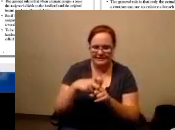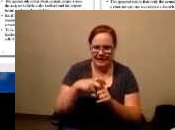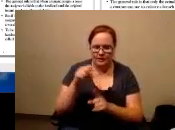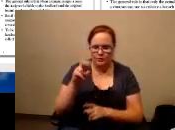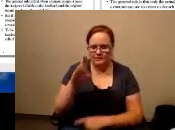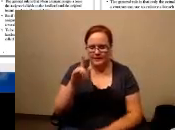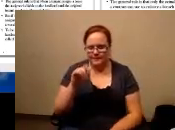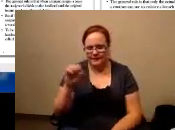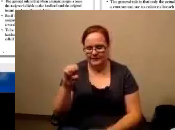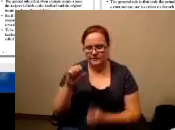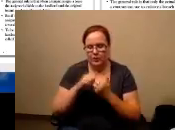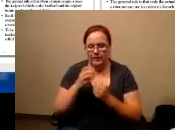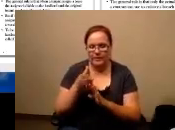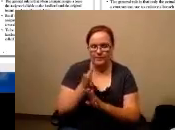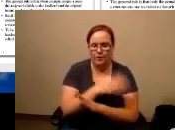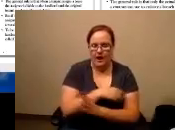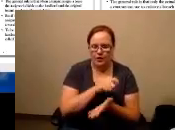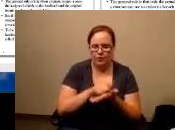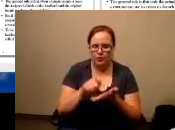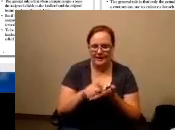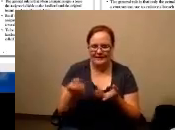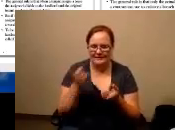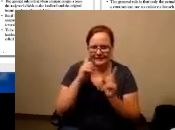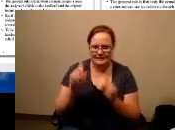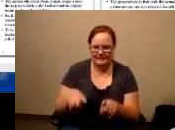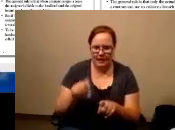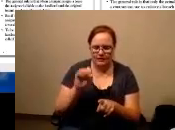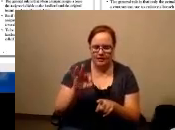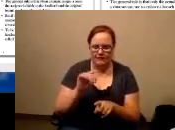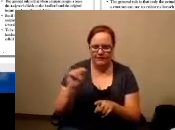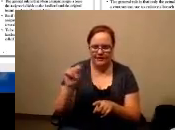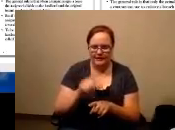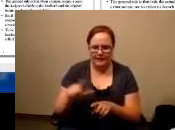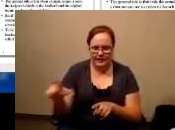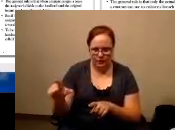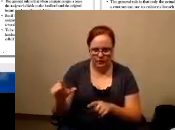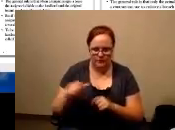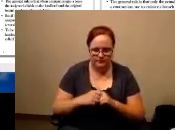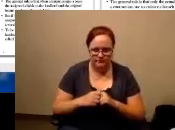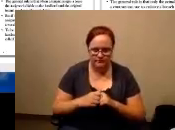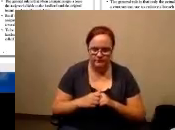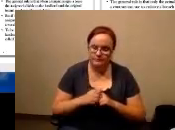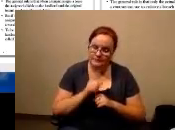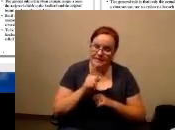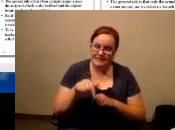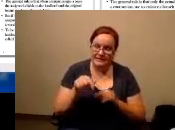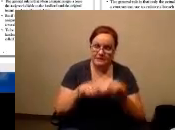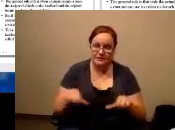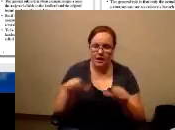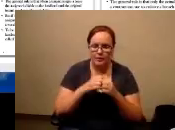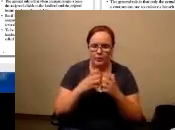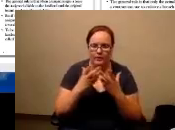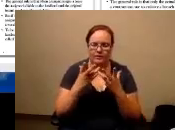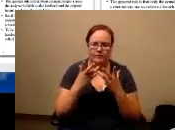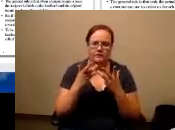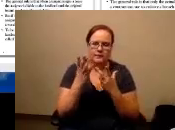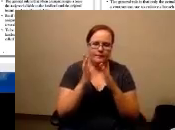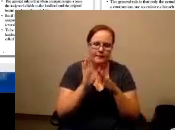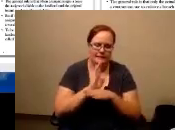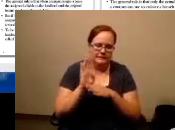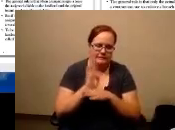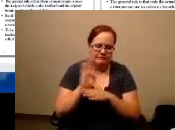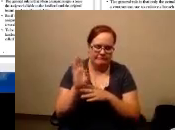sublease with the prior written consent of the landlord, let's say. This is real common with commercial leases, like I said.